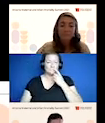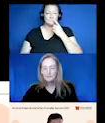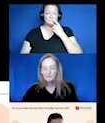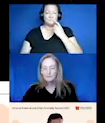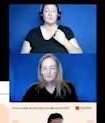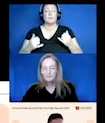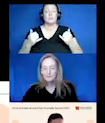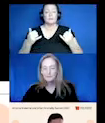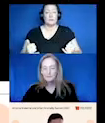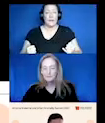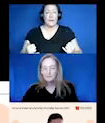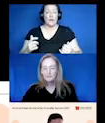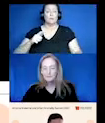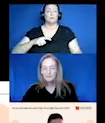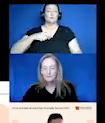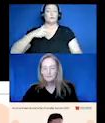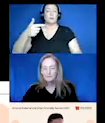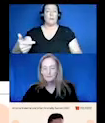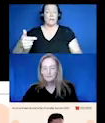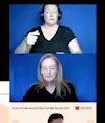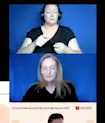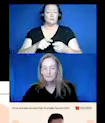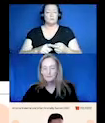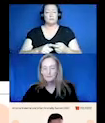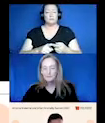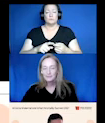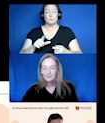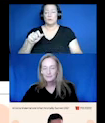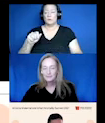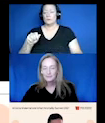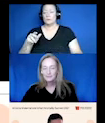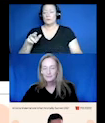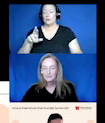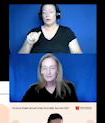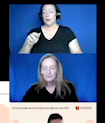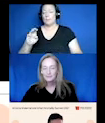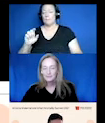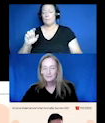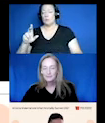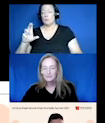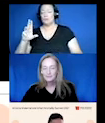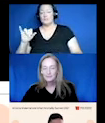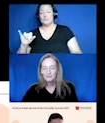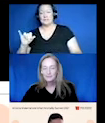Now I would like to turn it back to Laura Bellucci, the